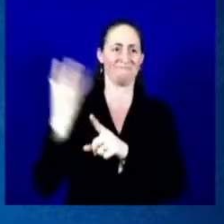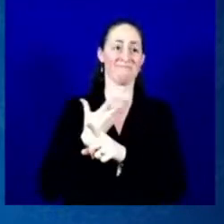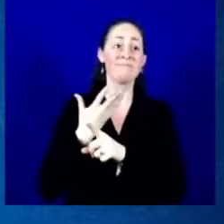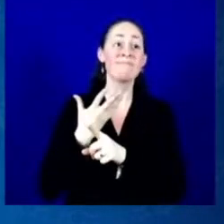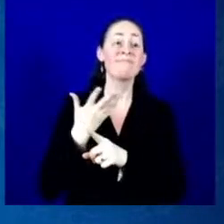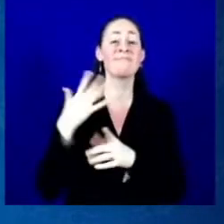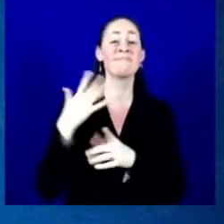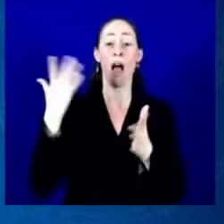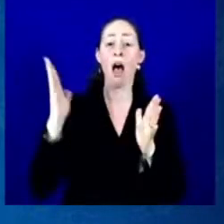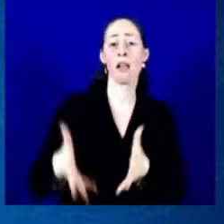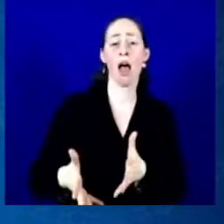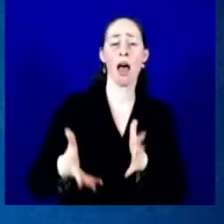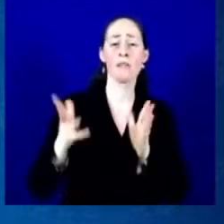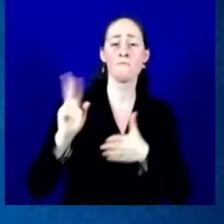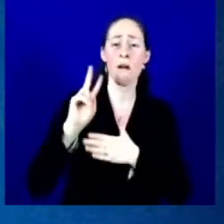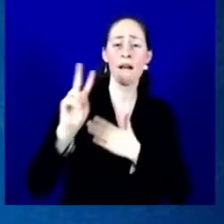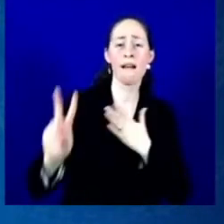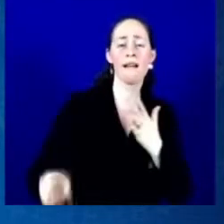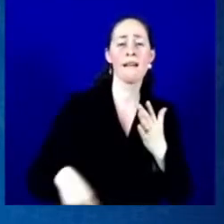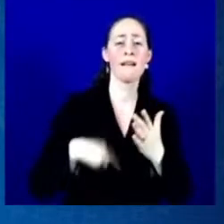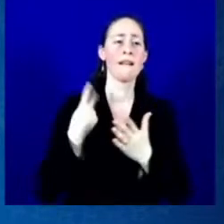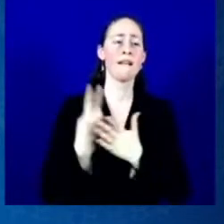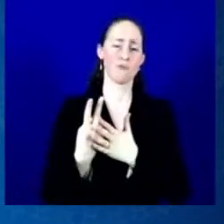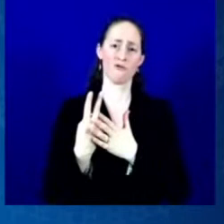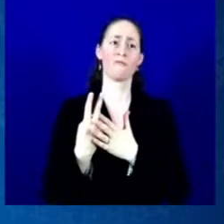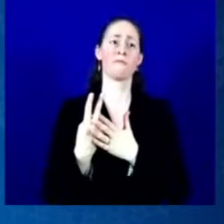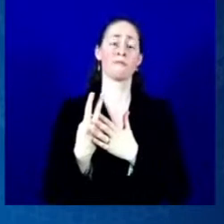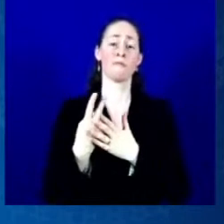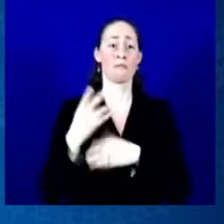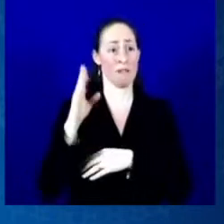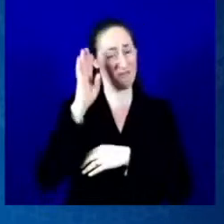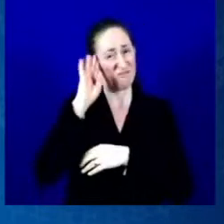about becoming the most significant, consequential nation in the world.